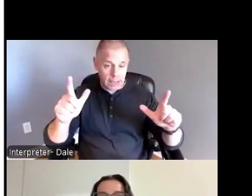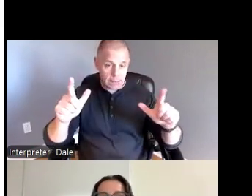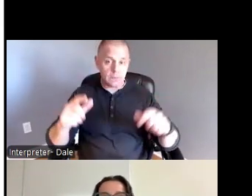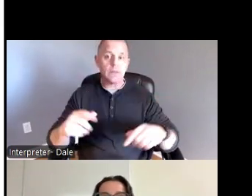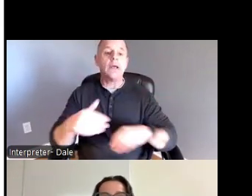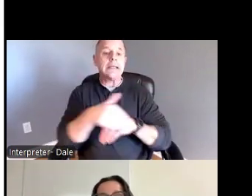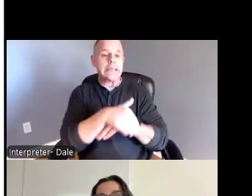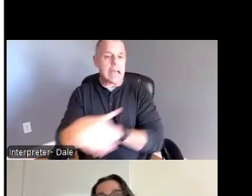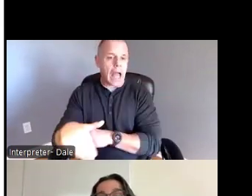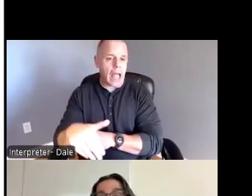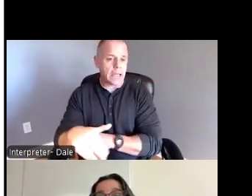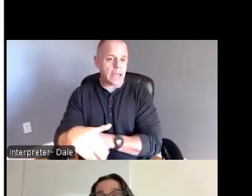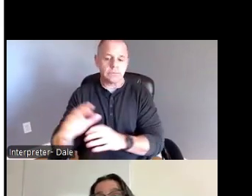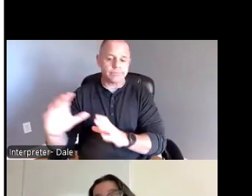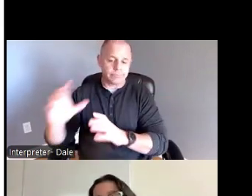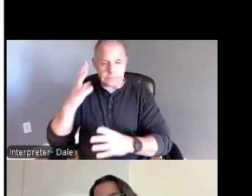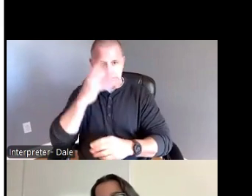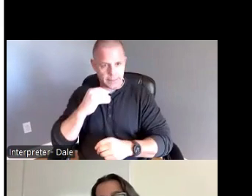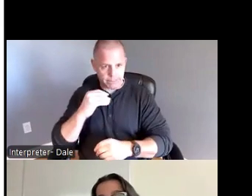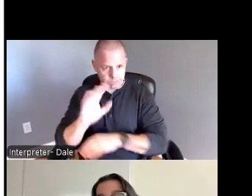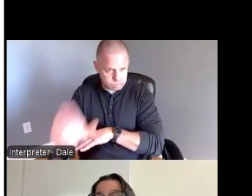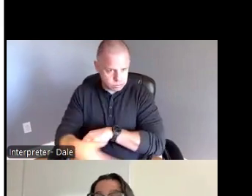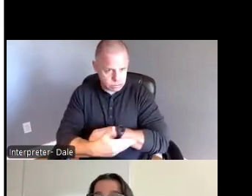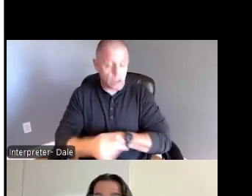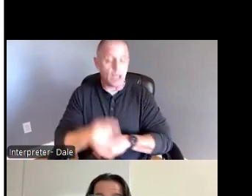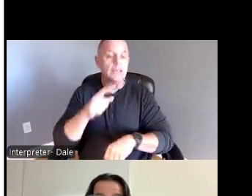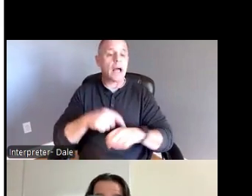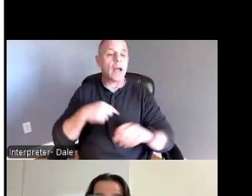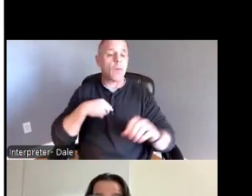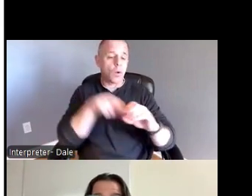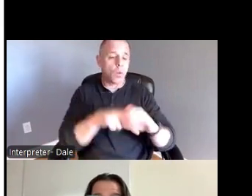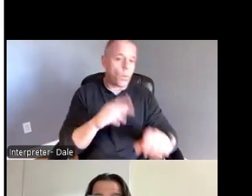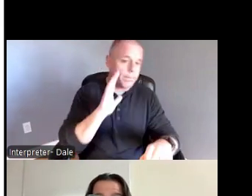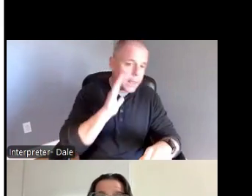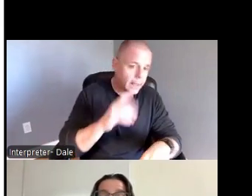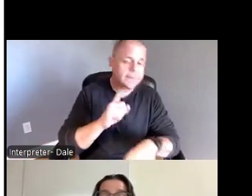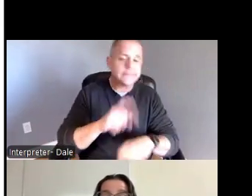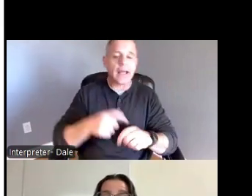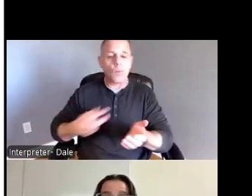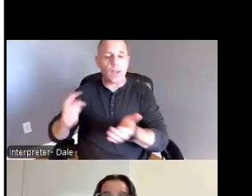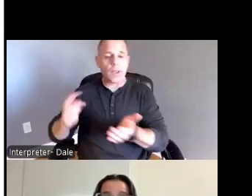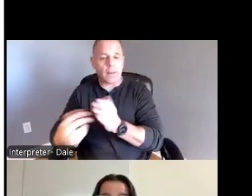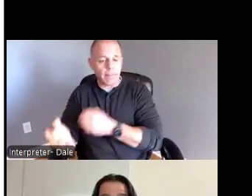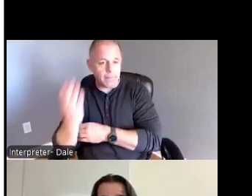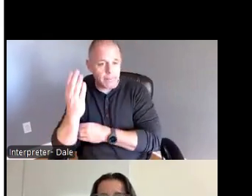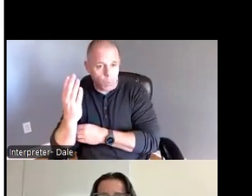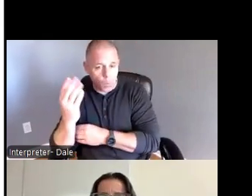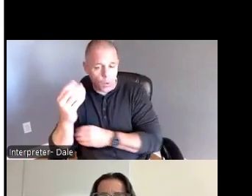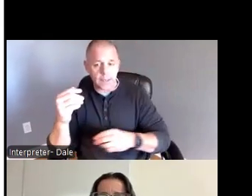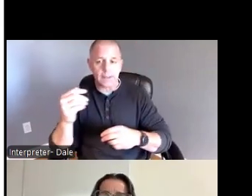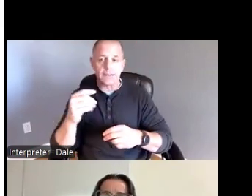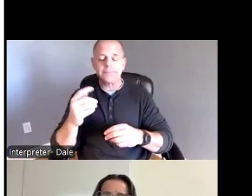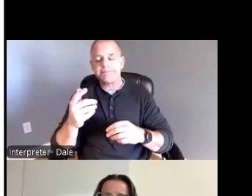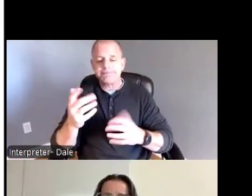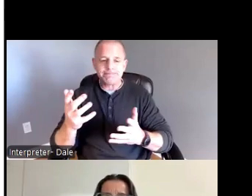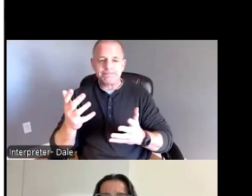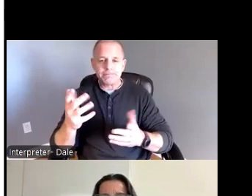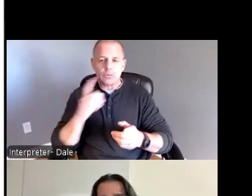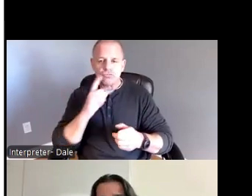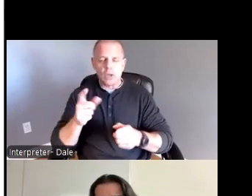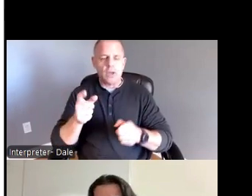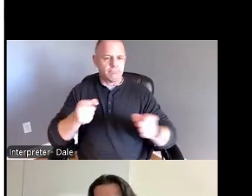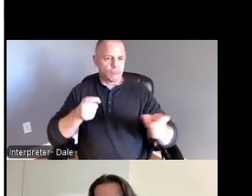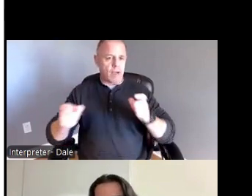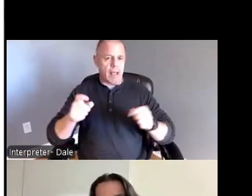night. And the time when we go to bed and the time when we wake up is highly regulated by